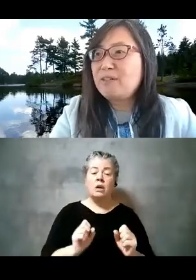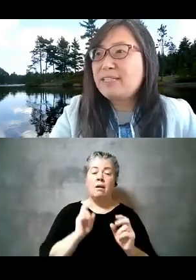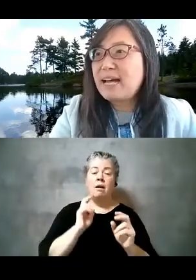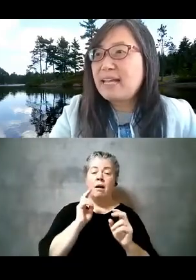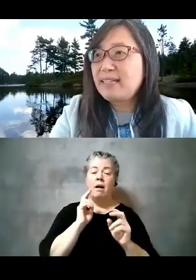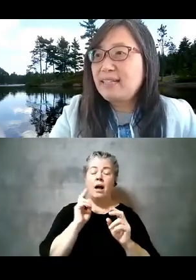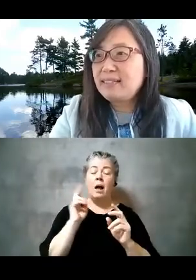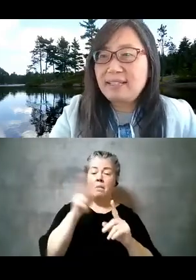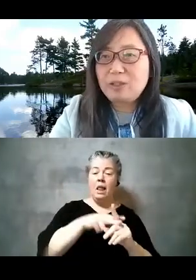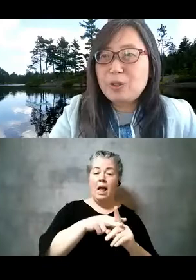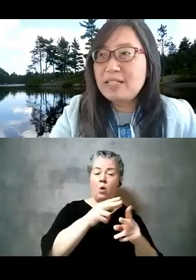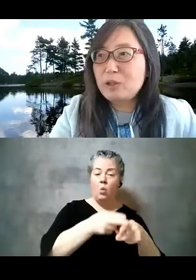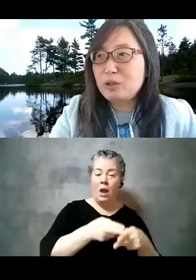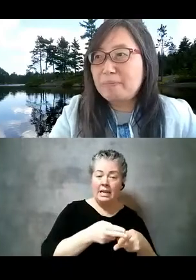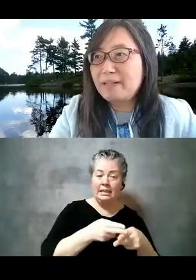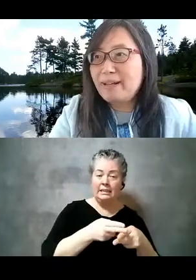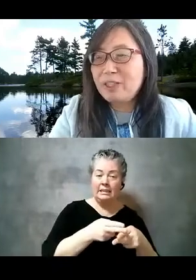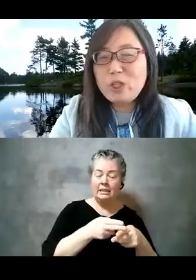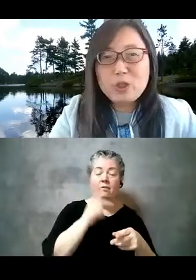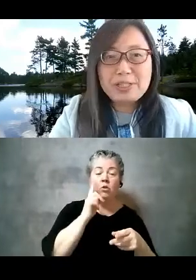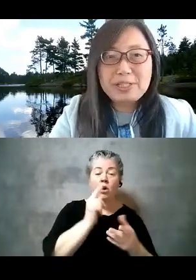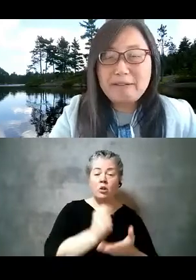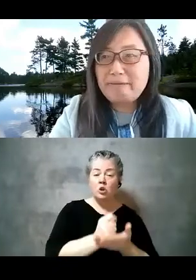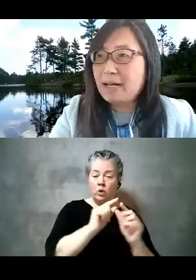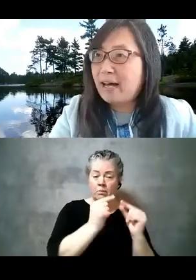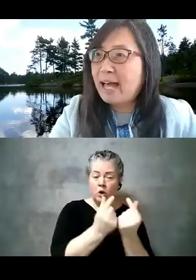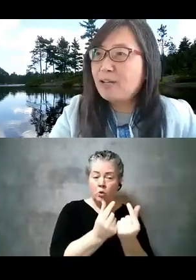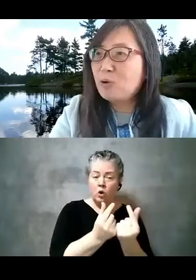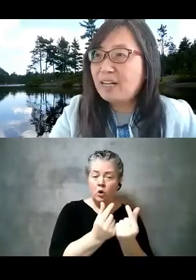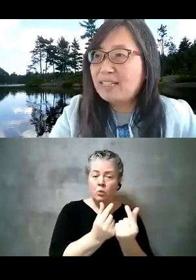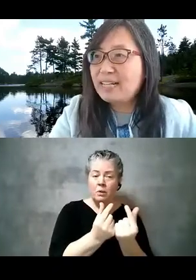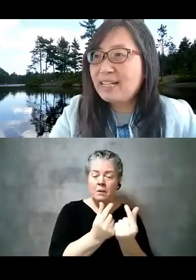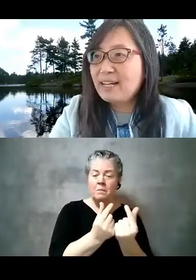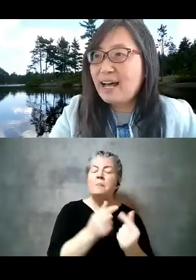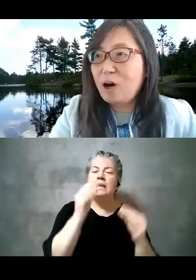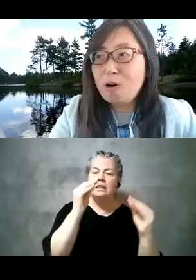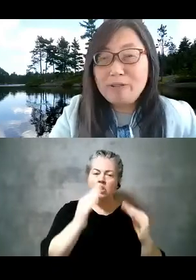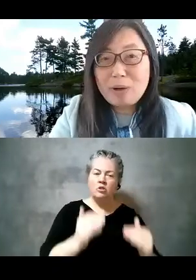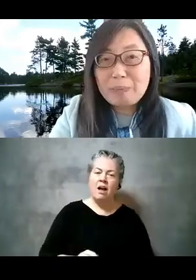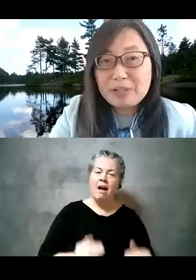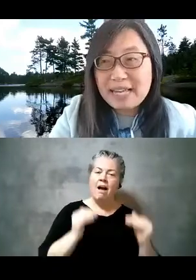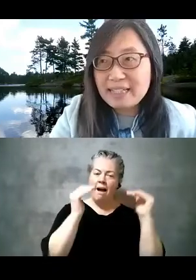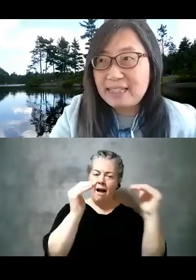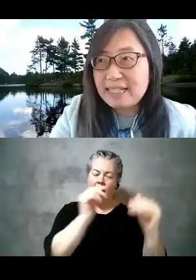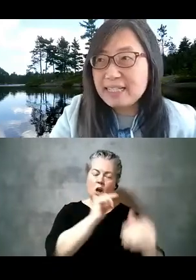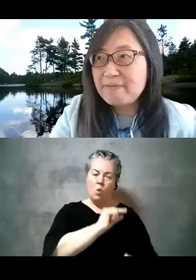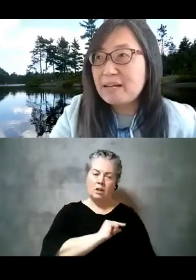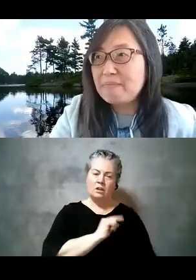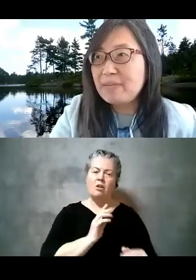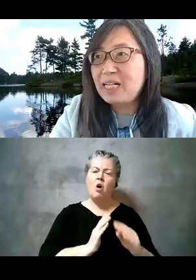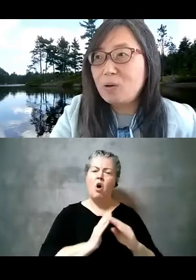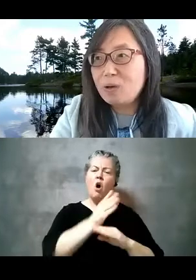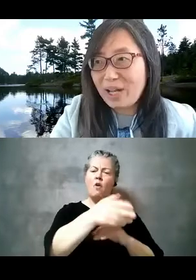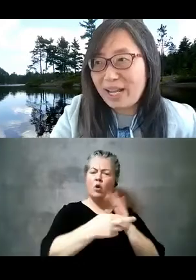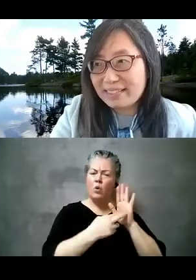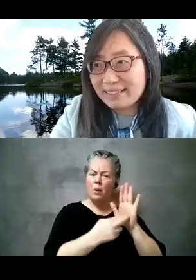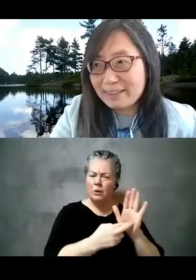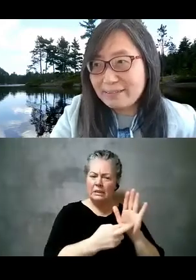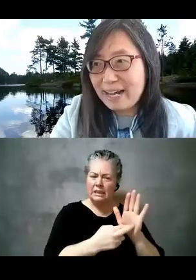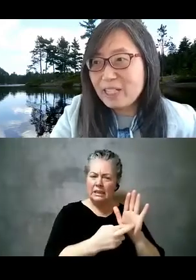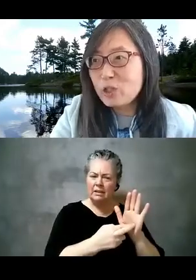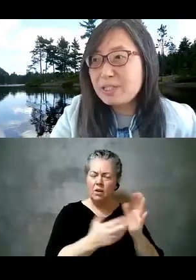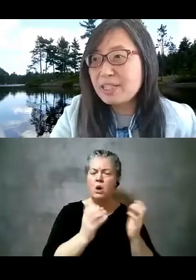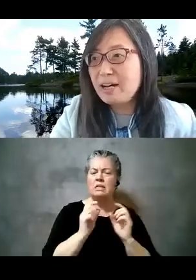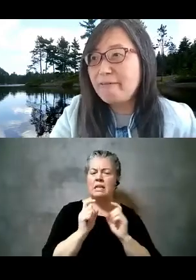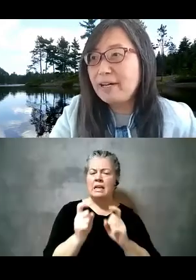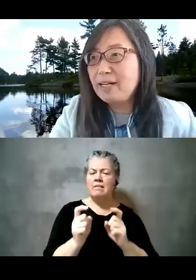We notice that in the treated group, teachers of higher quality are overrepresented. Let's give them a lower weight,